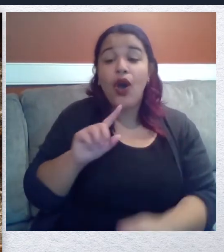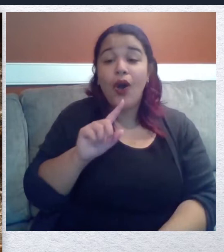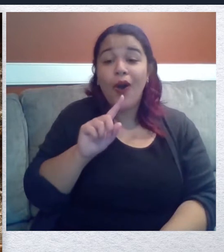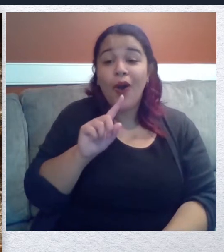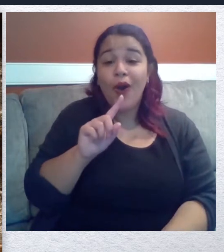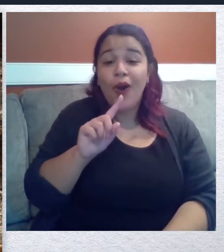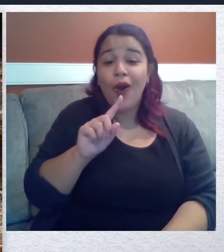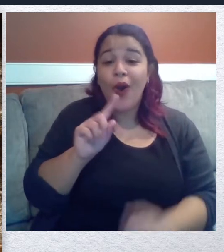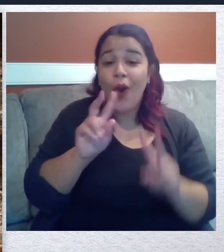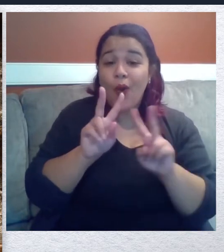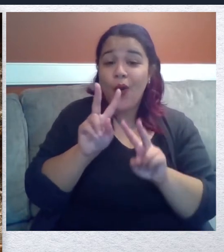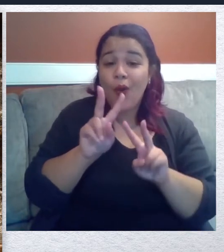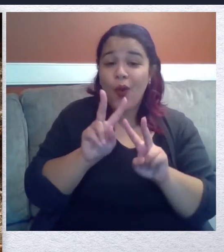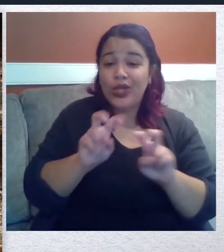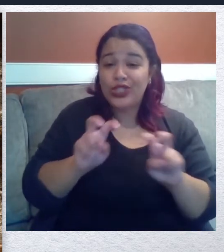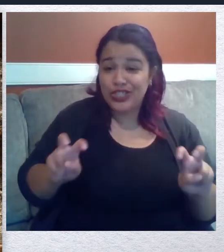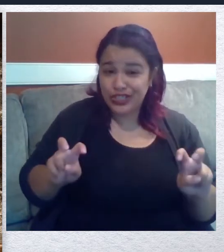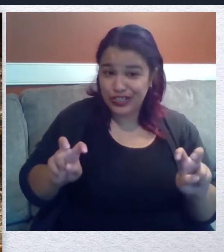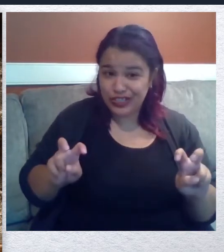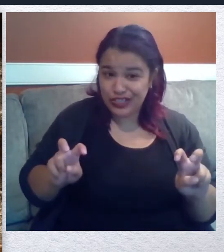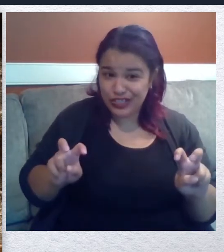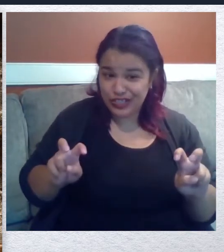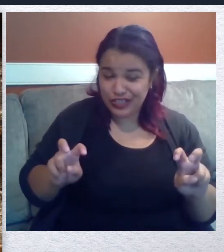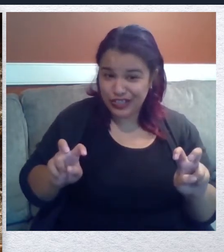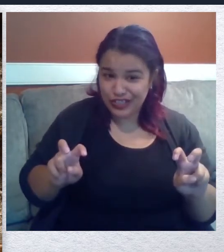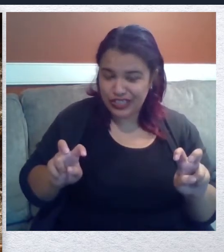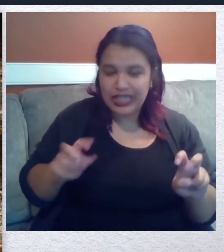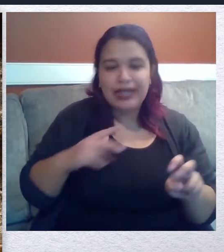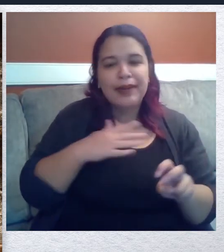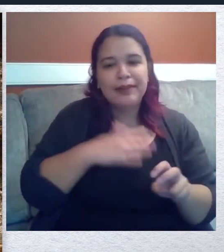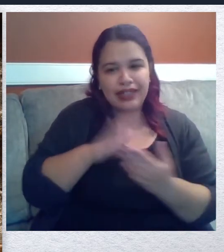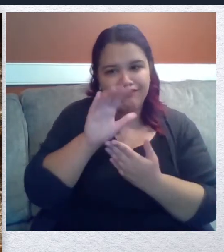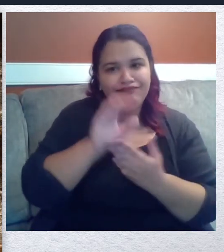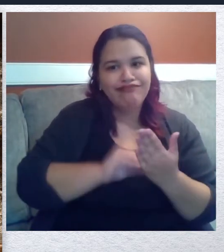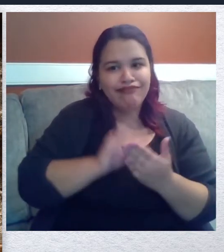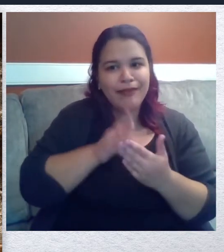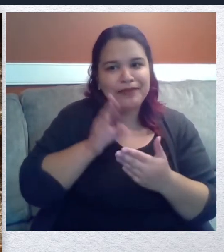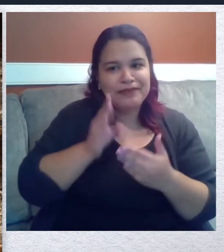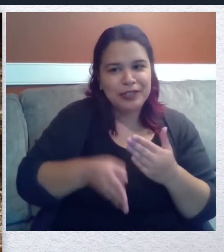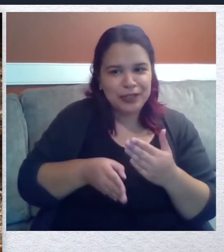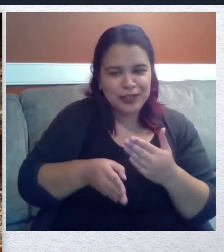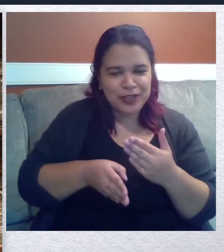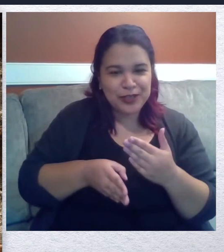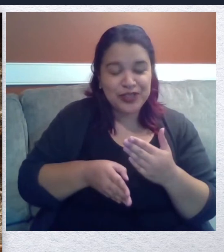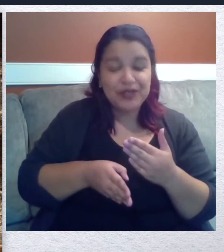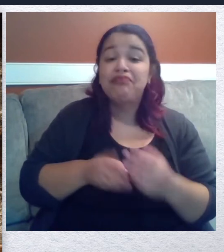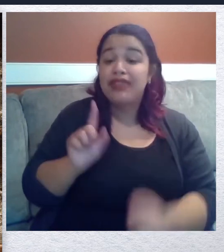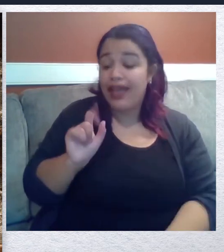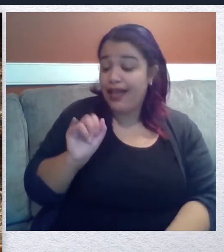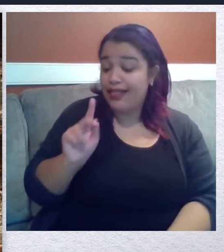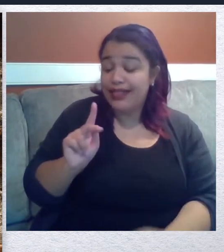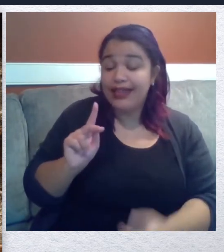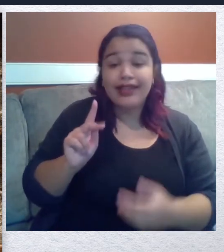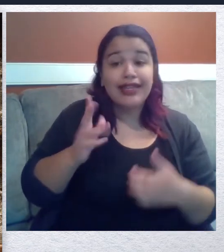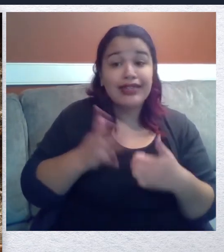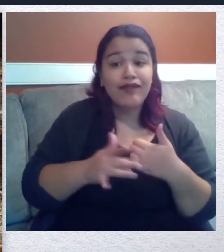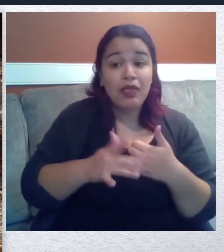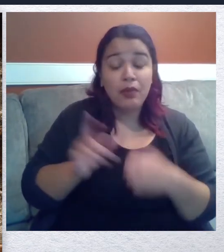presentation. A link is provided on our website where you accessed this recording and the resource